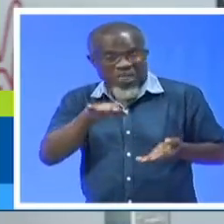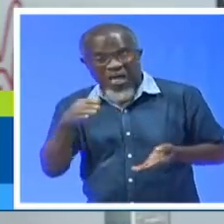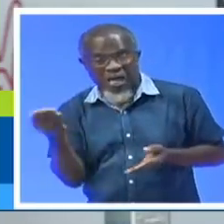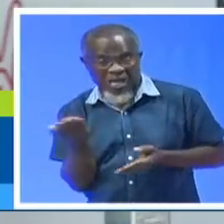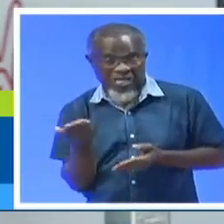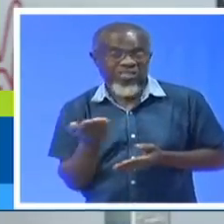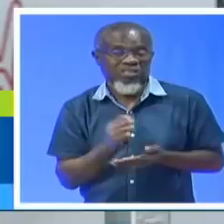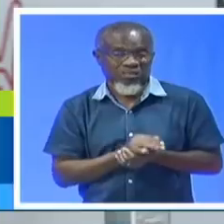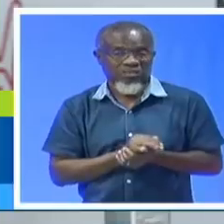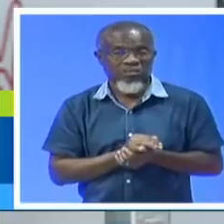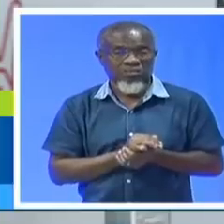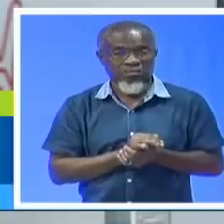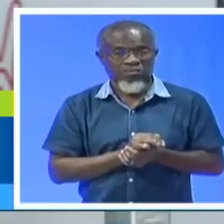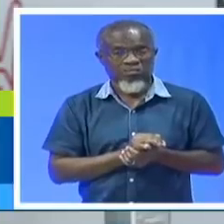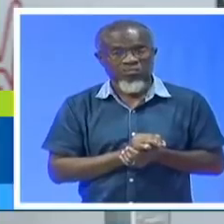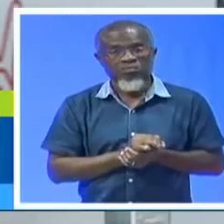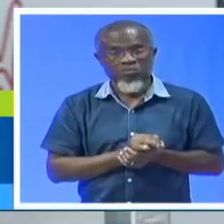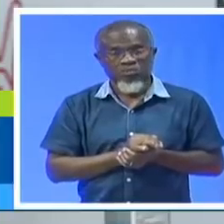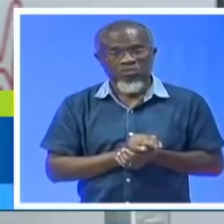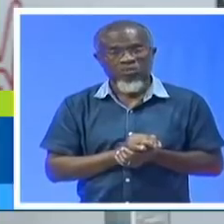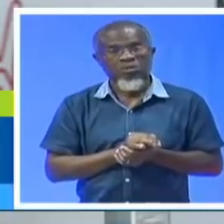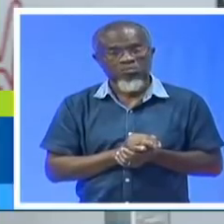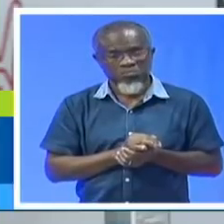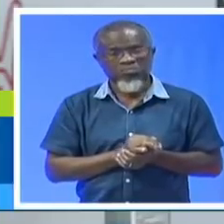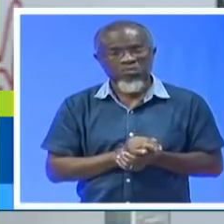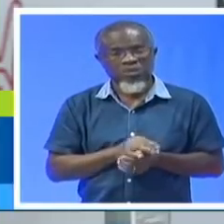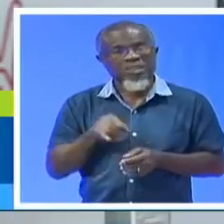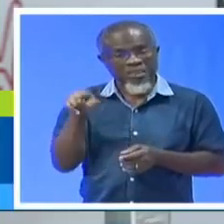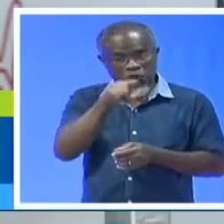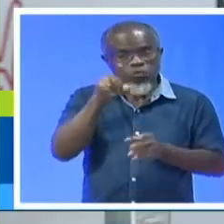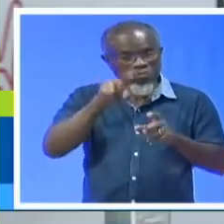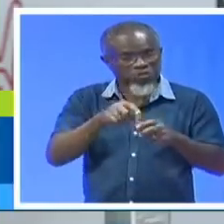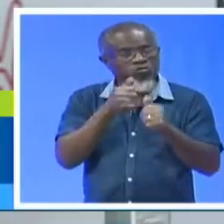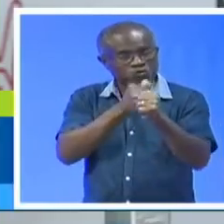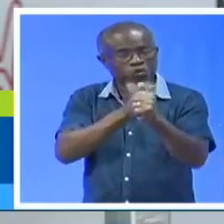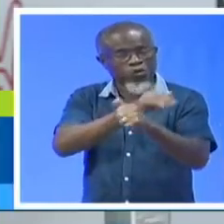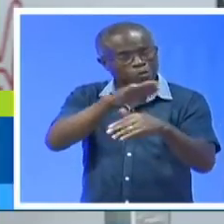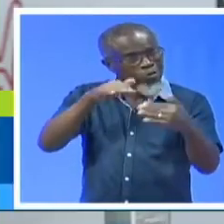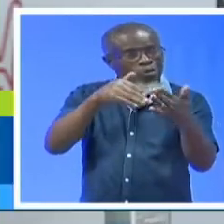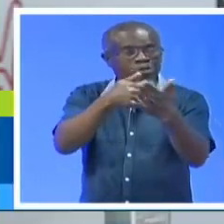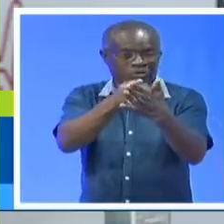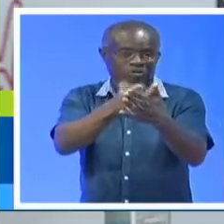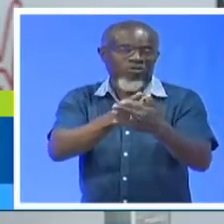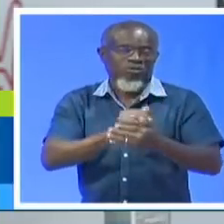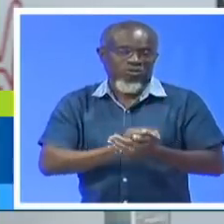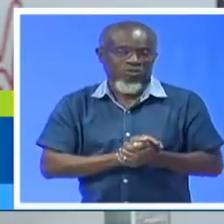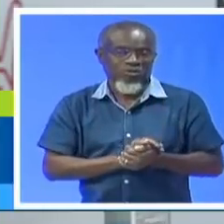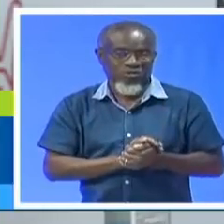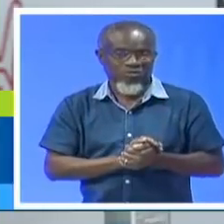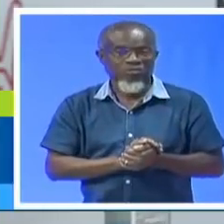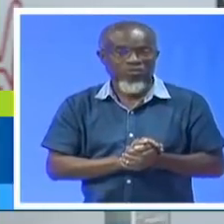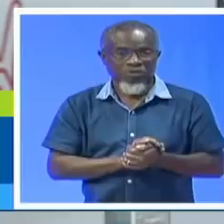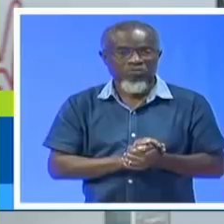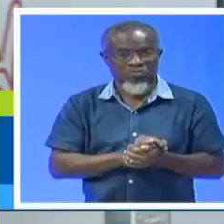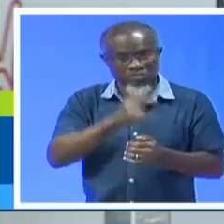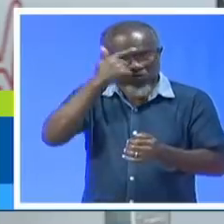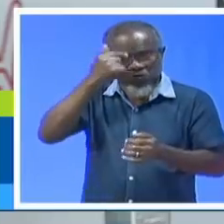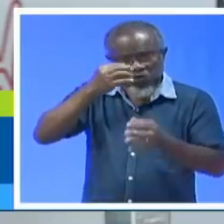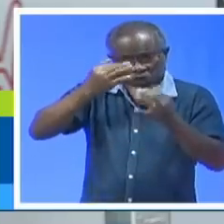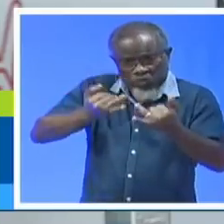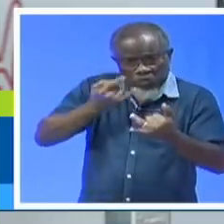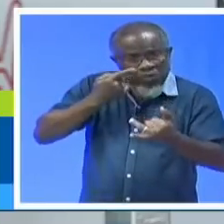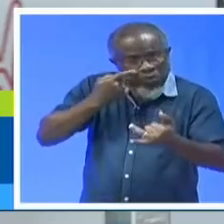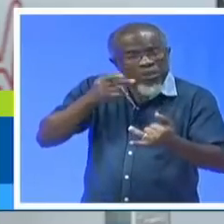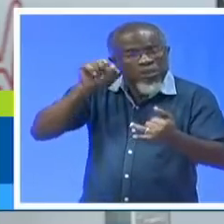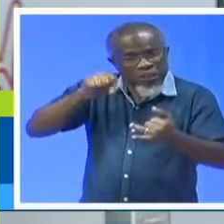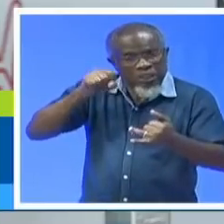do get infected. These are the steps that can be taken. The increase in movement is inevitable